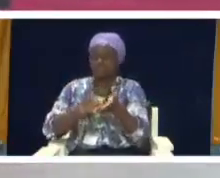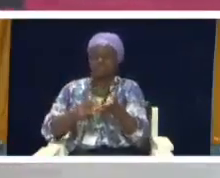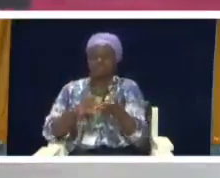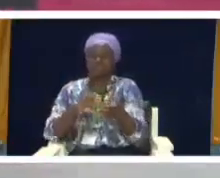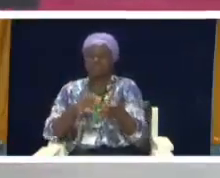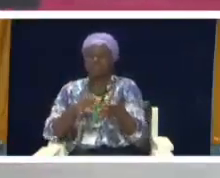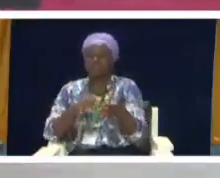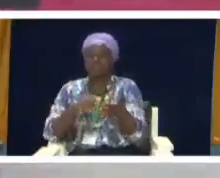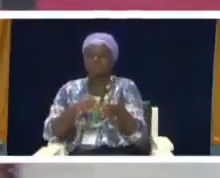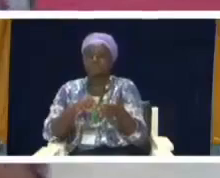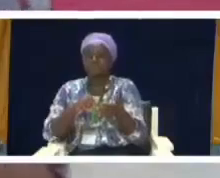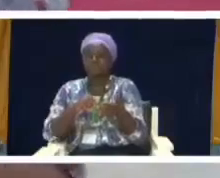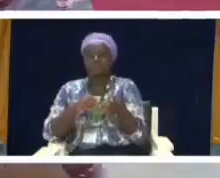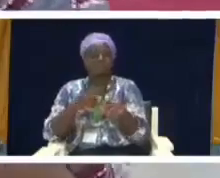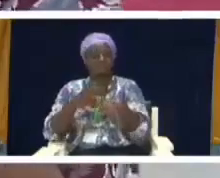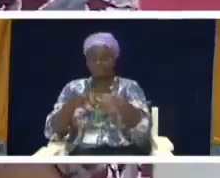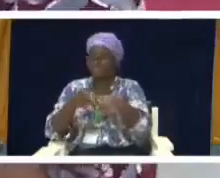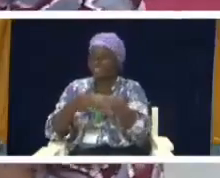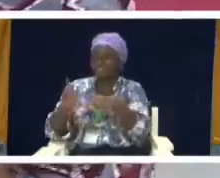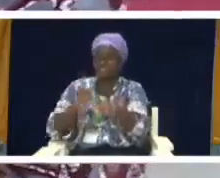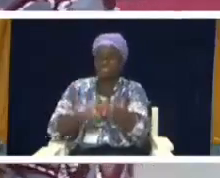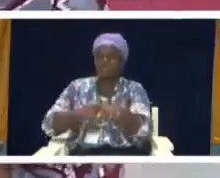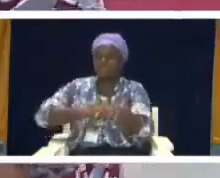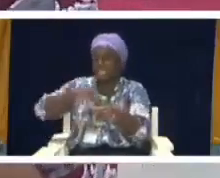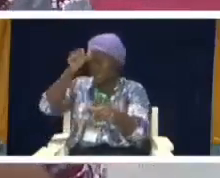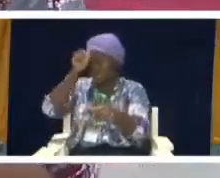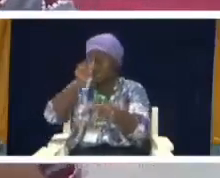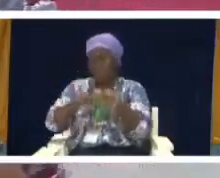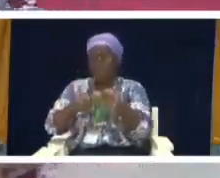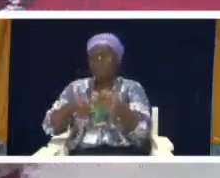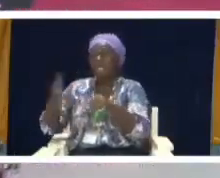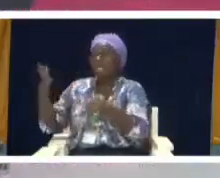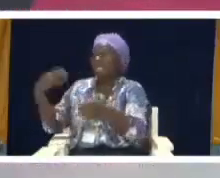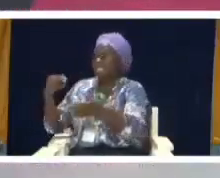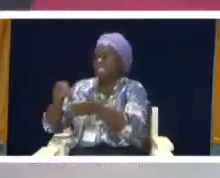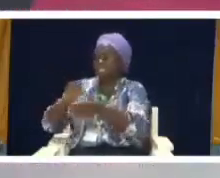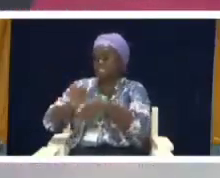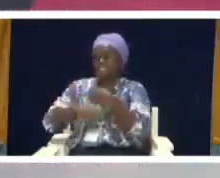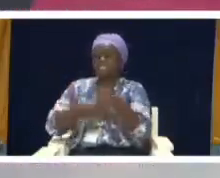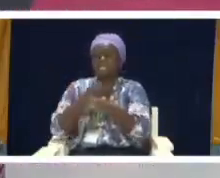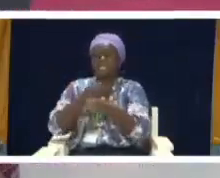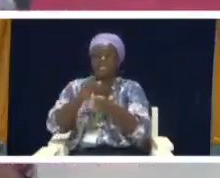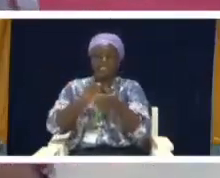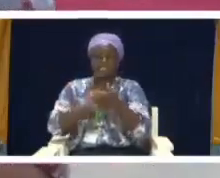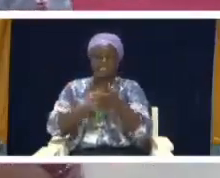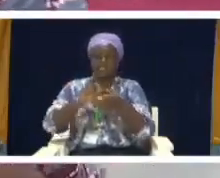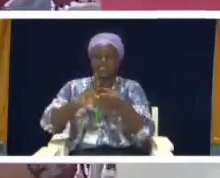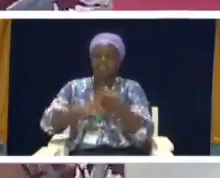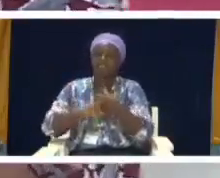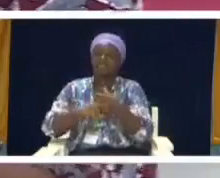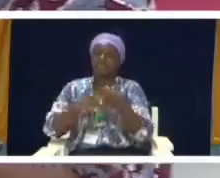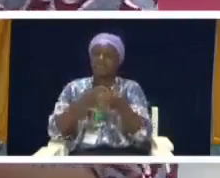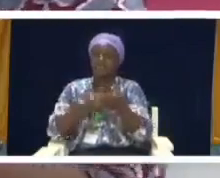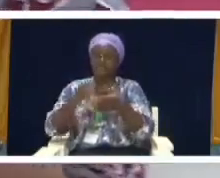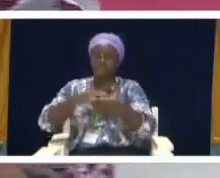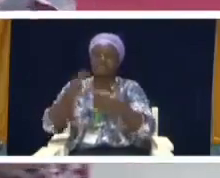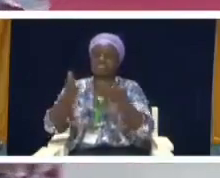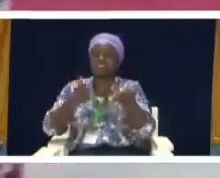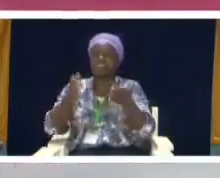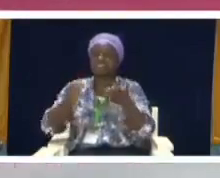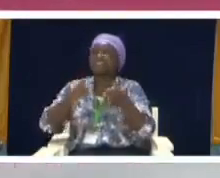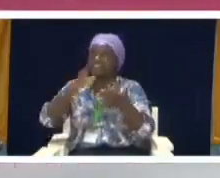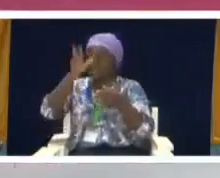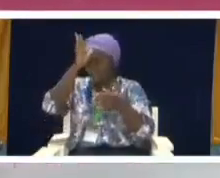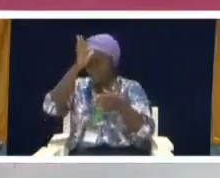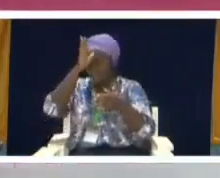on 3 different times. I remember last year, September Holy Ghost, the children one, Daddy Gio called all the women